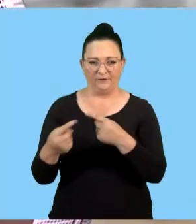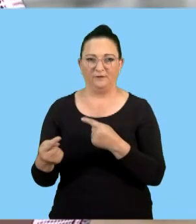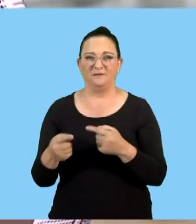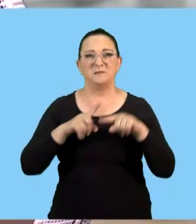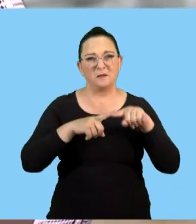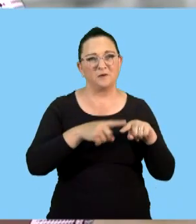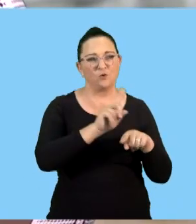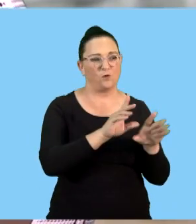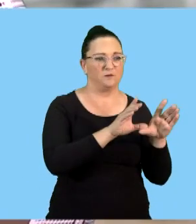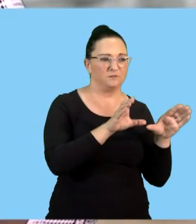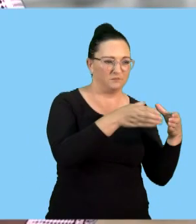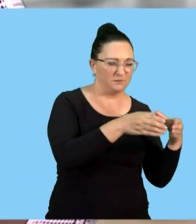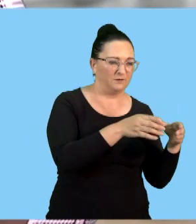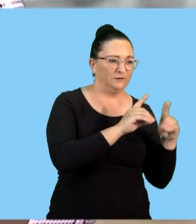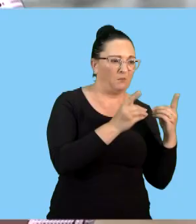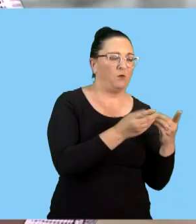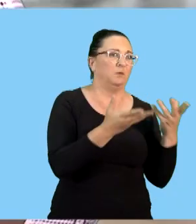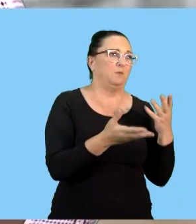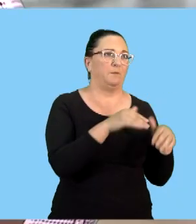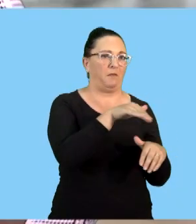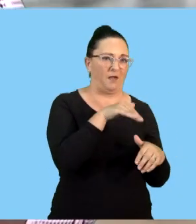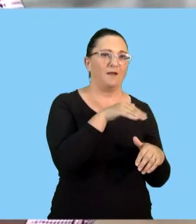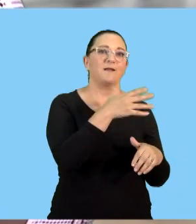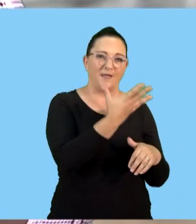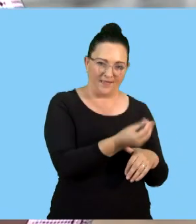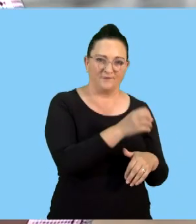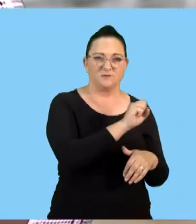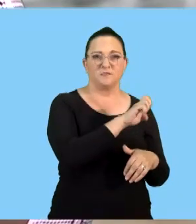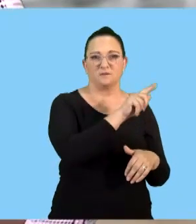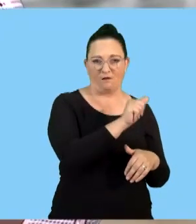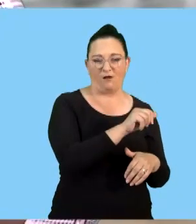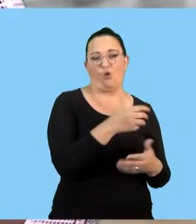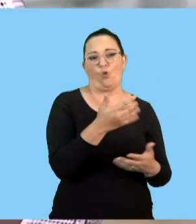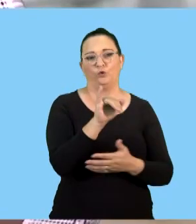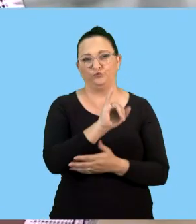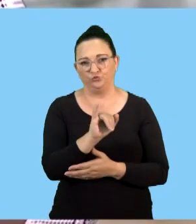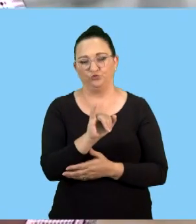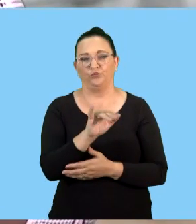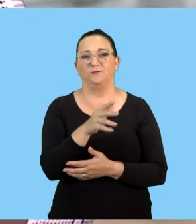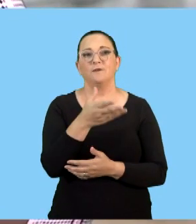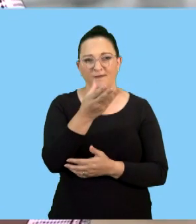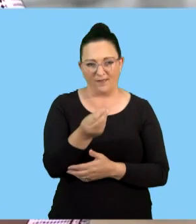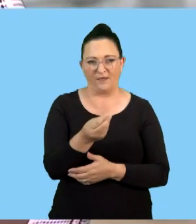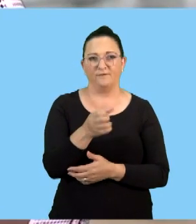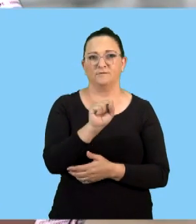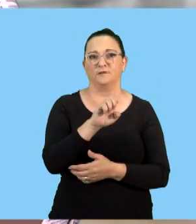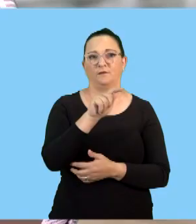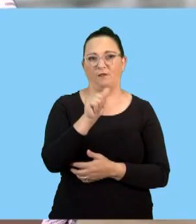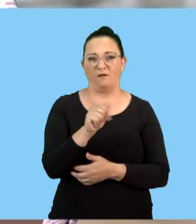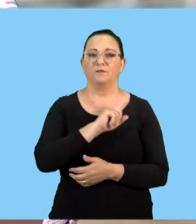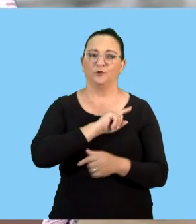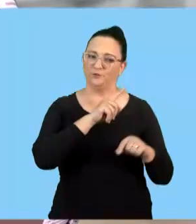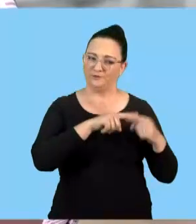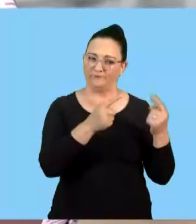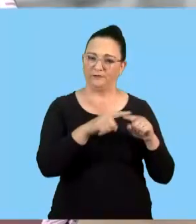the departments. Like, as I said, if you are in a bank, there's a bank SETA, insurance, there's SETAs for the insurance